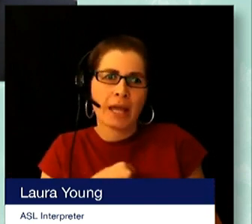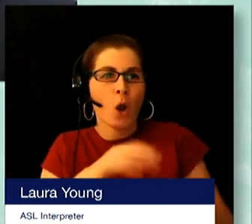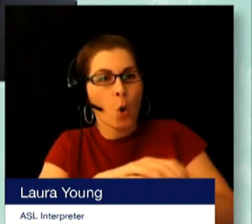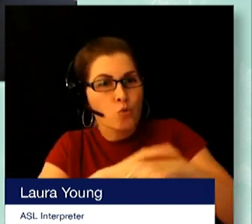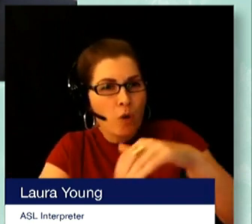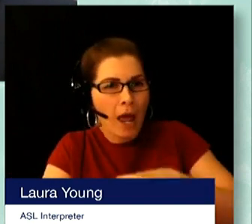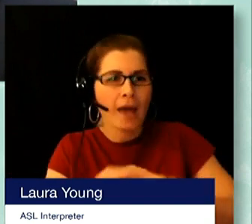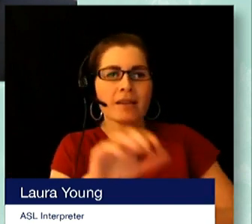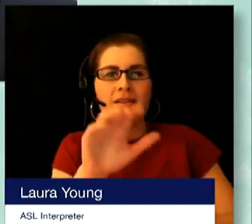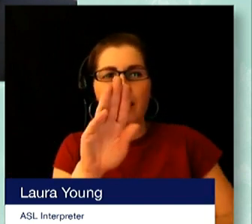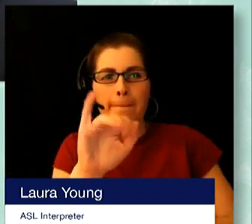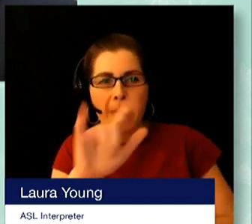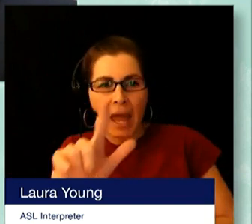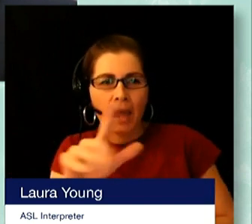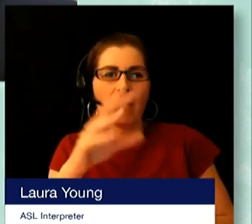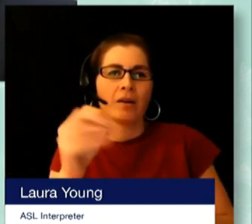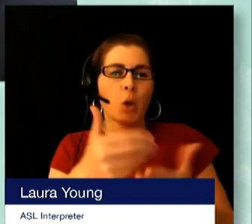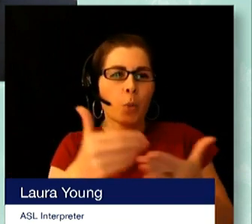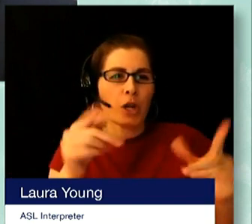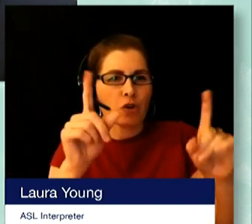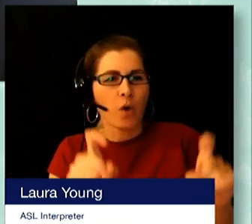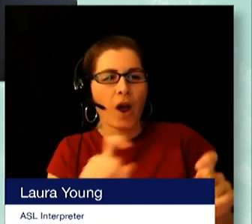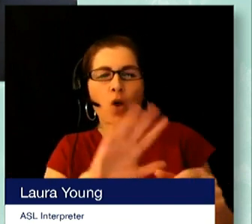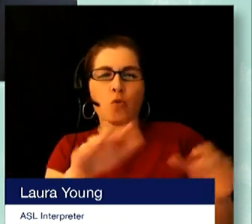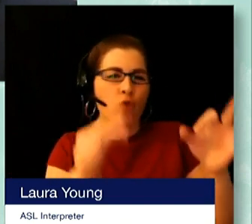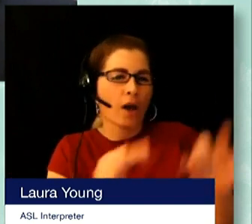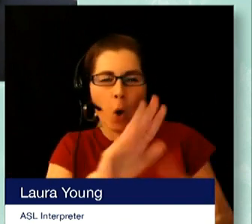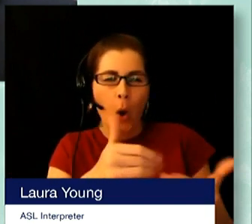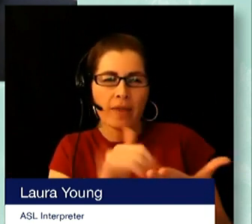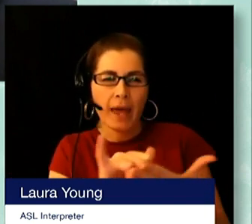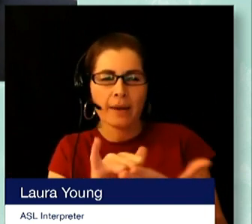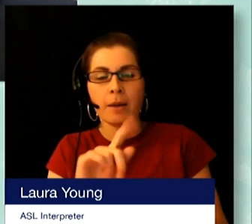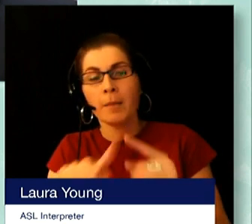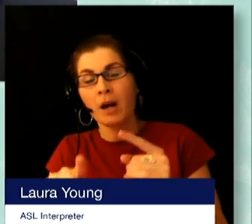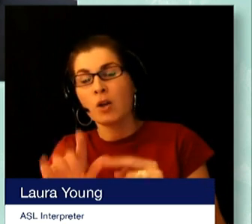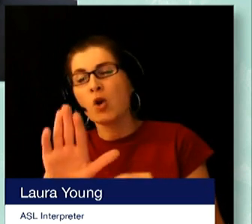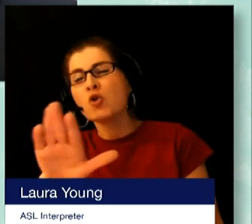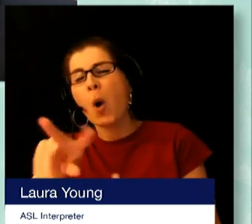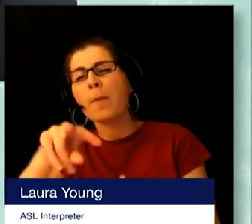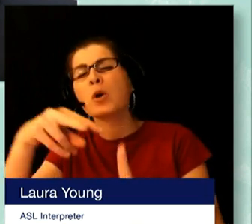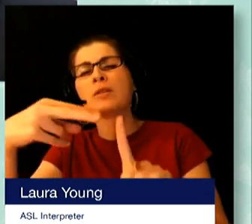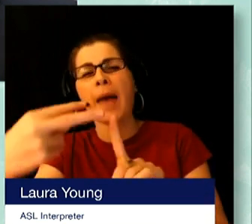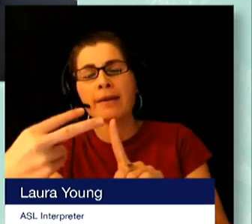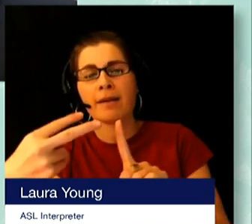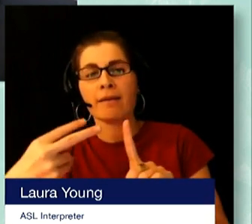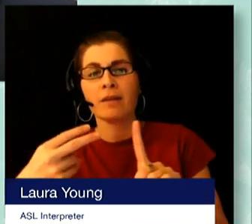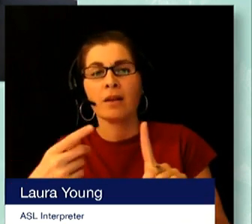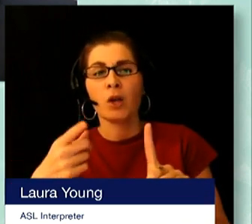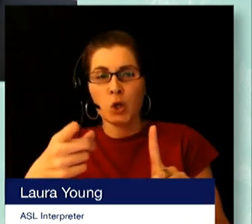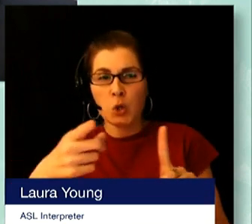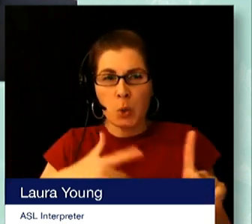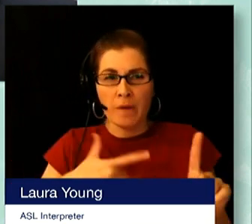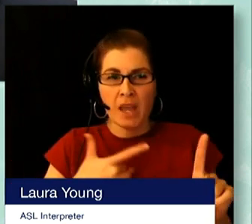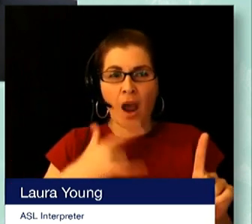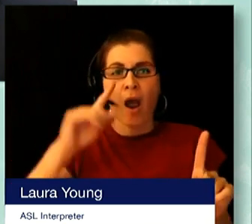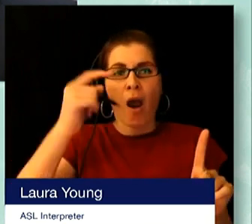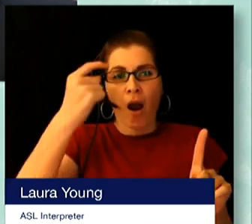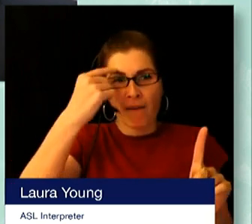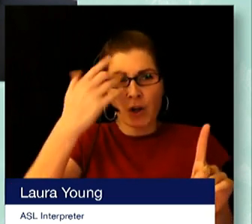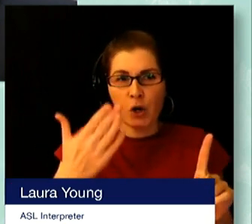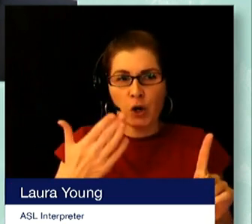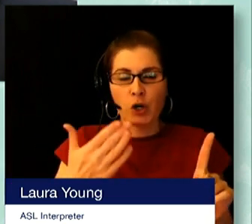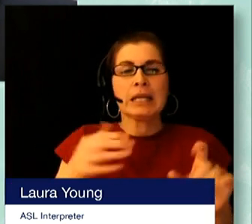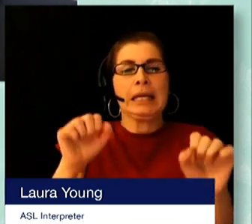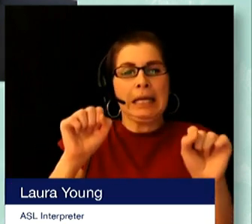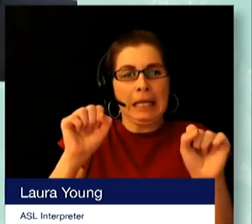pretrials. From your perspective, just to end quickly on this note, from your perspective, what role should governors play in this